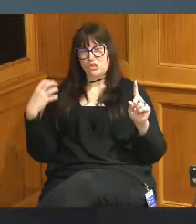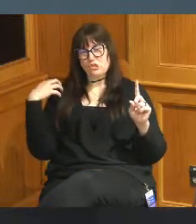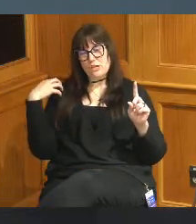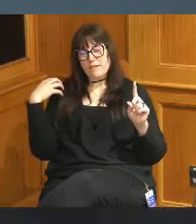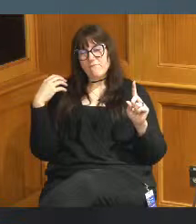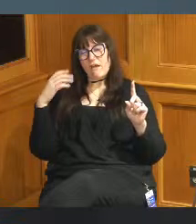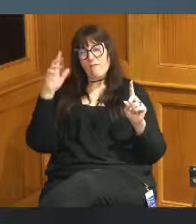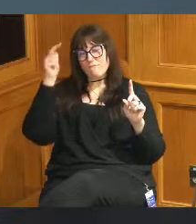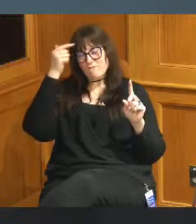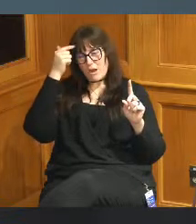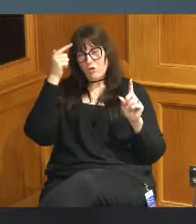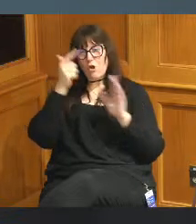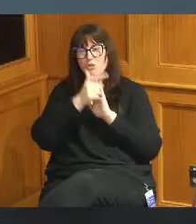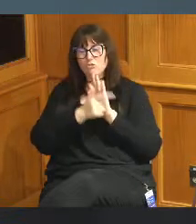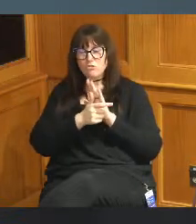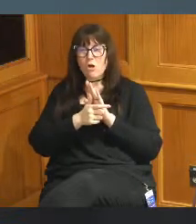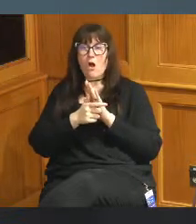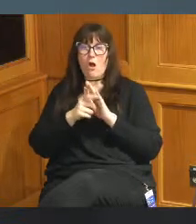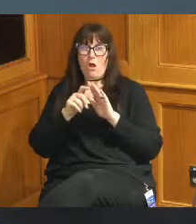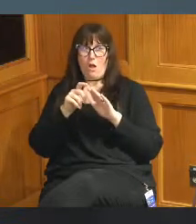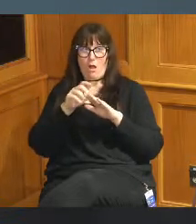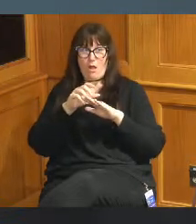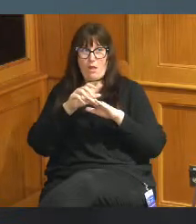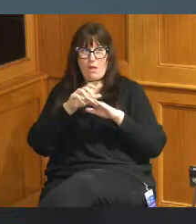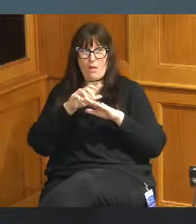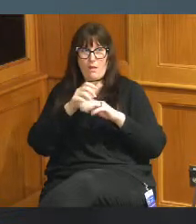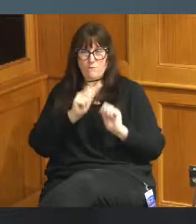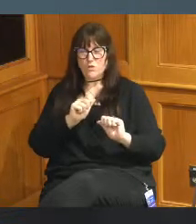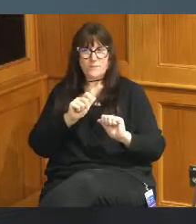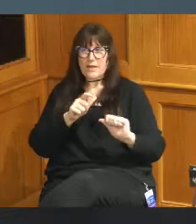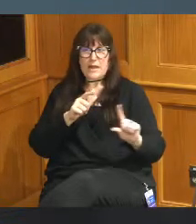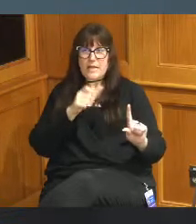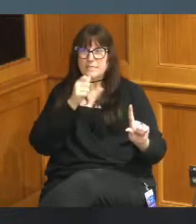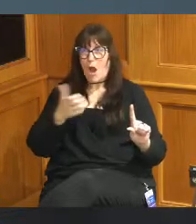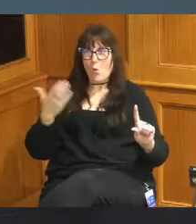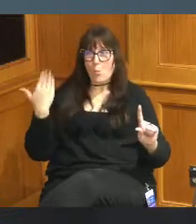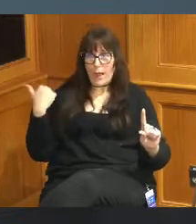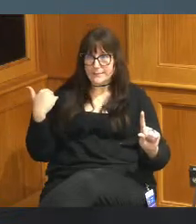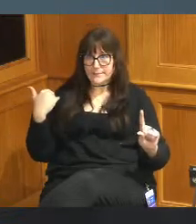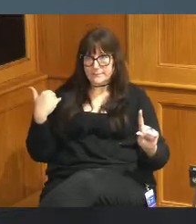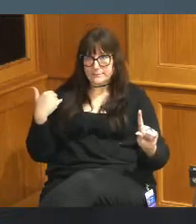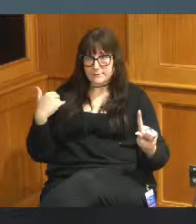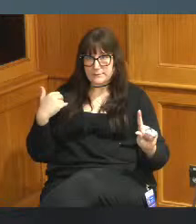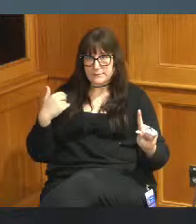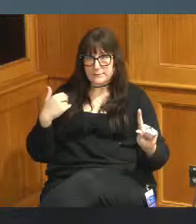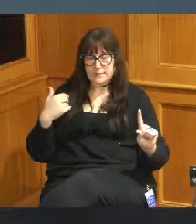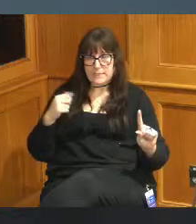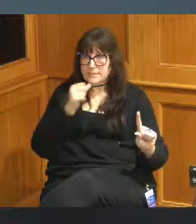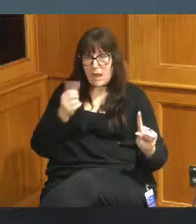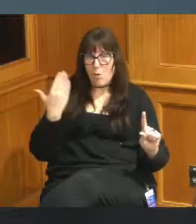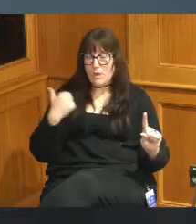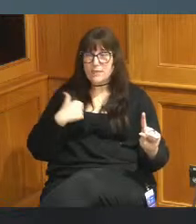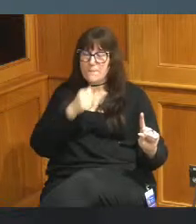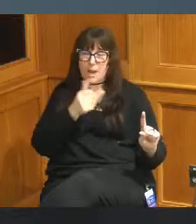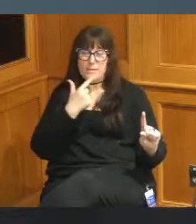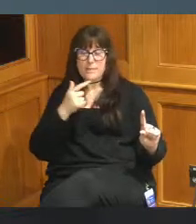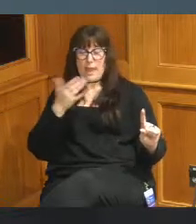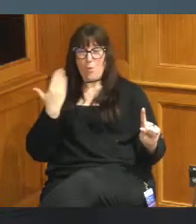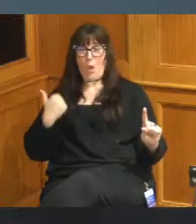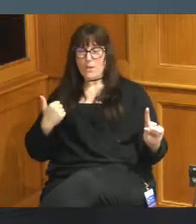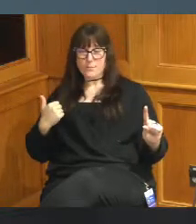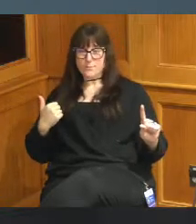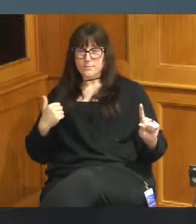Federal Law Enforcement Officer, you notice I'm not saying was, I'm not saying that, so I'm sorry.